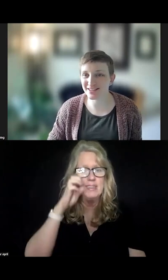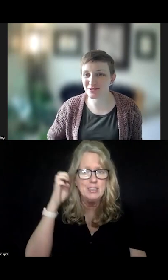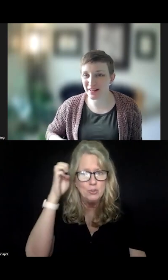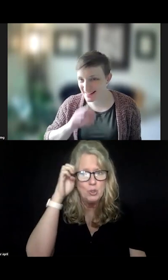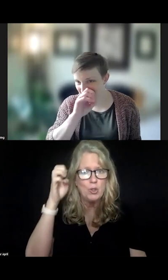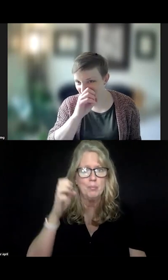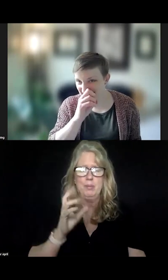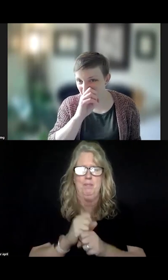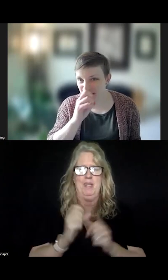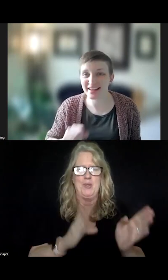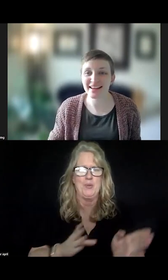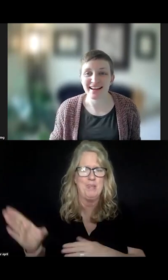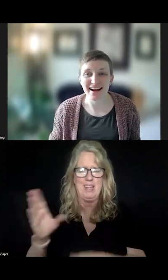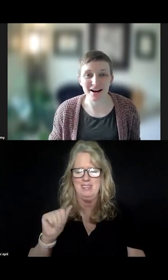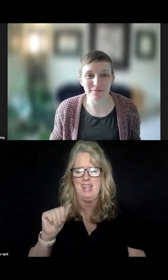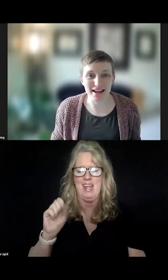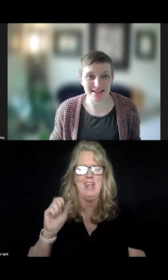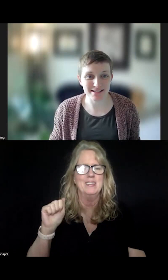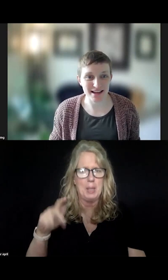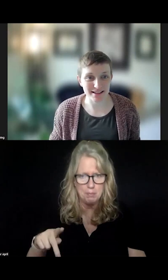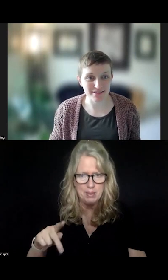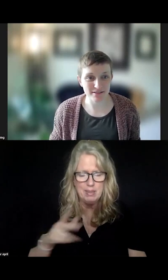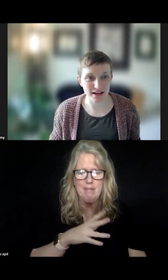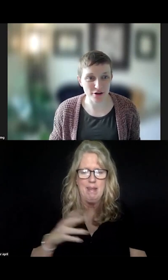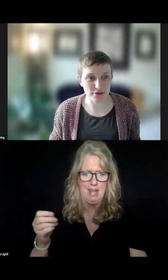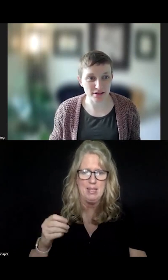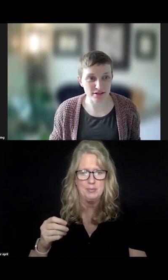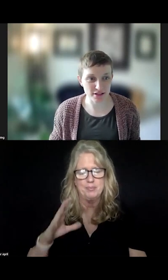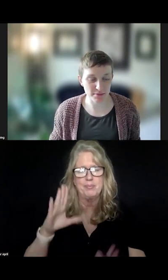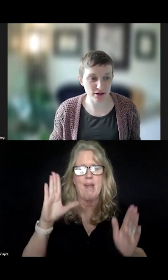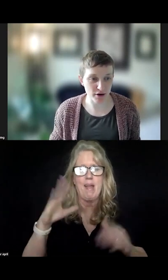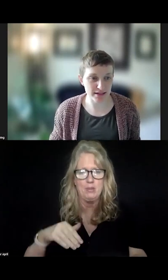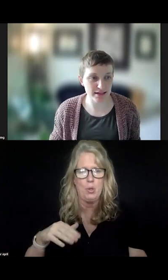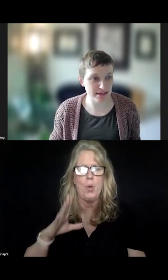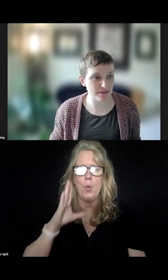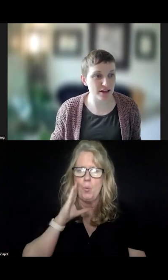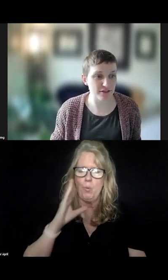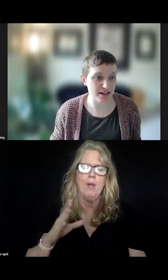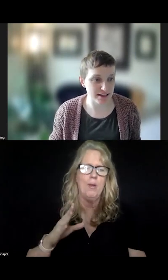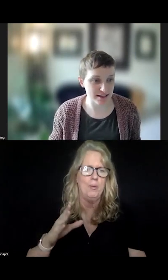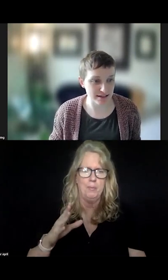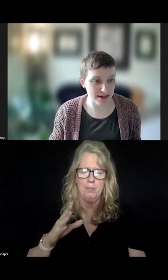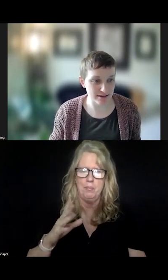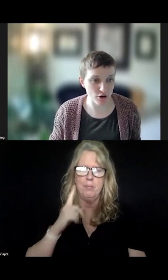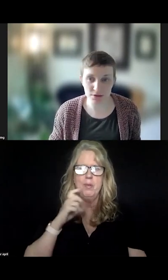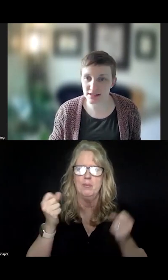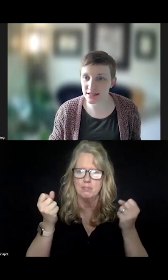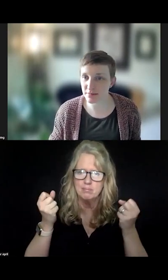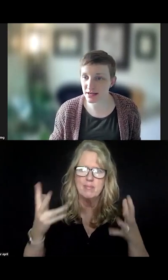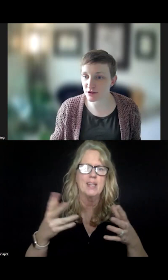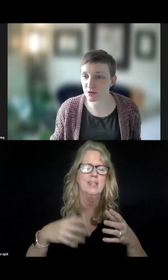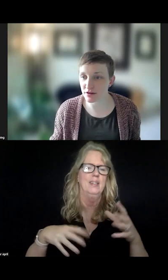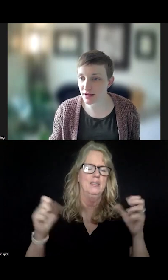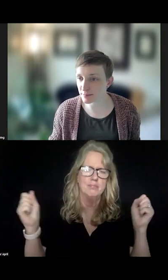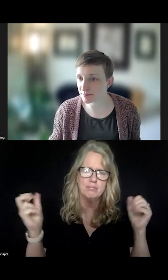those plans ASAP. I know that there's going to be a great set of convenings and hope to see